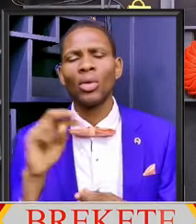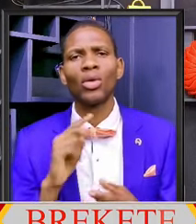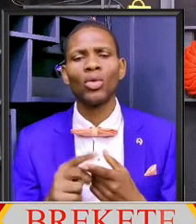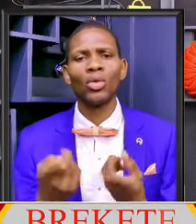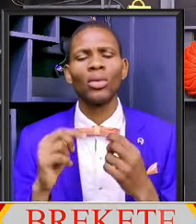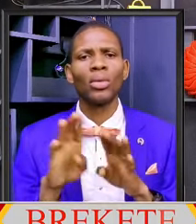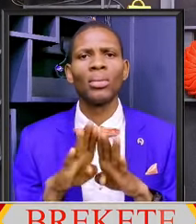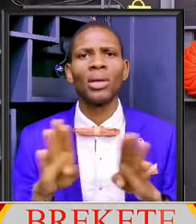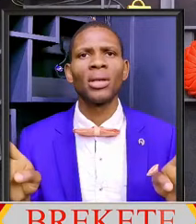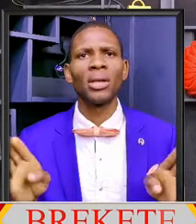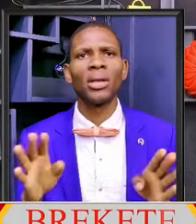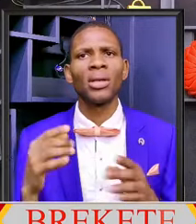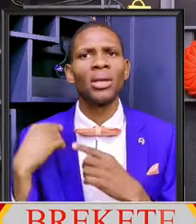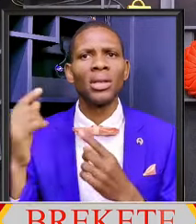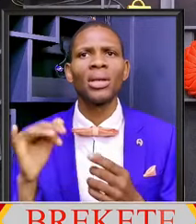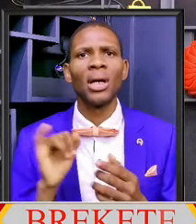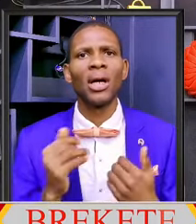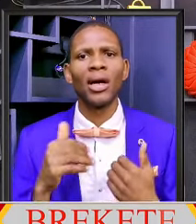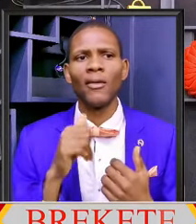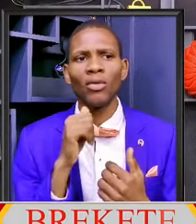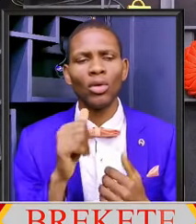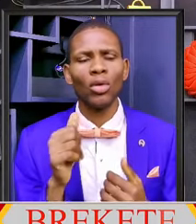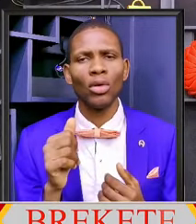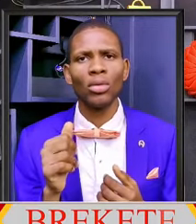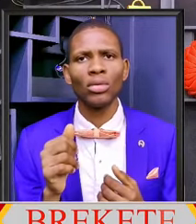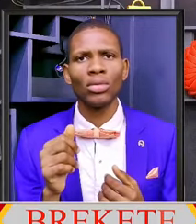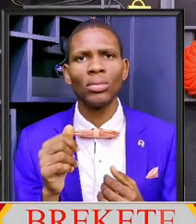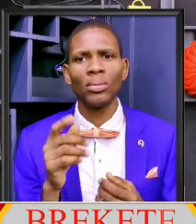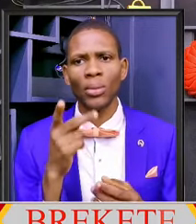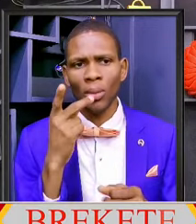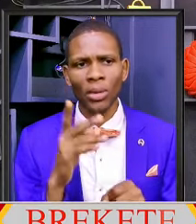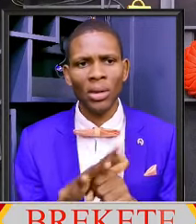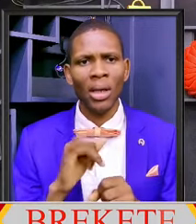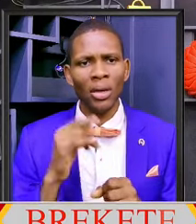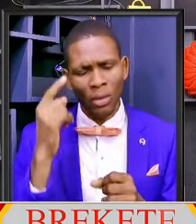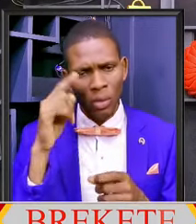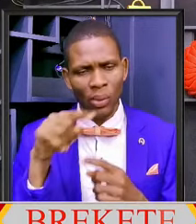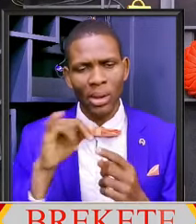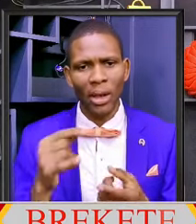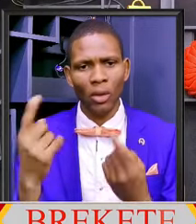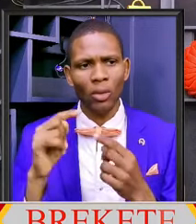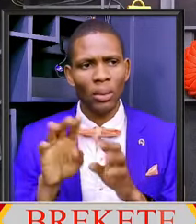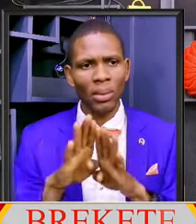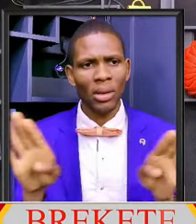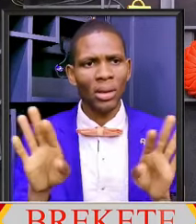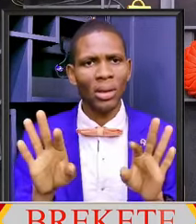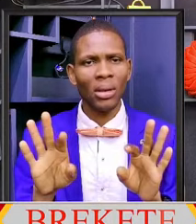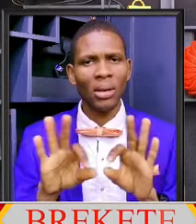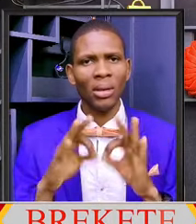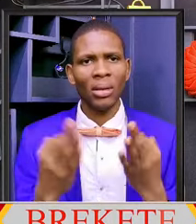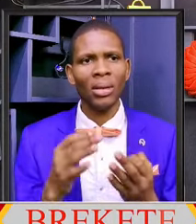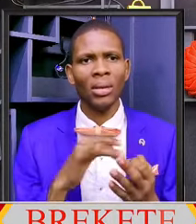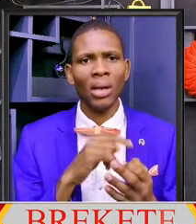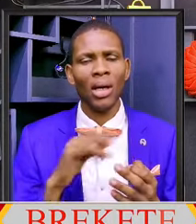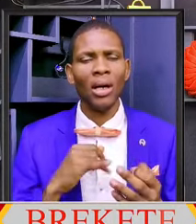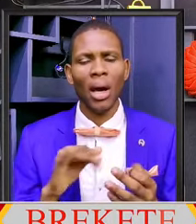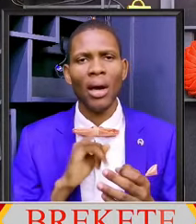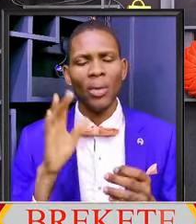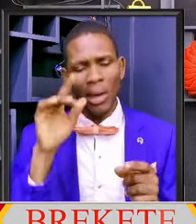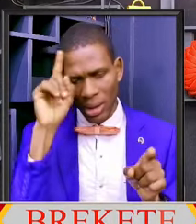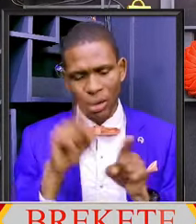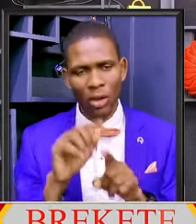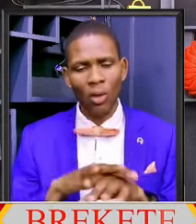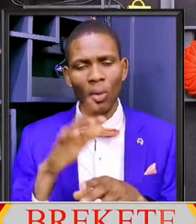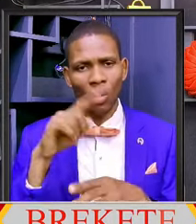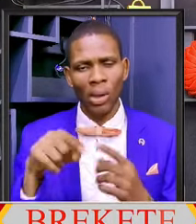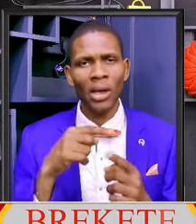But since I have not heard from Brekete, because I was thinking if we are coming to Brekete, we'll have to now agree on when we are coming. That is